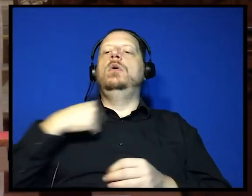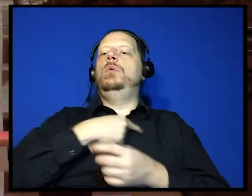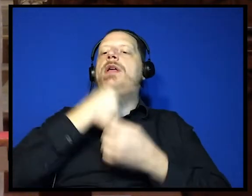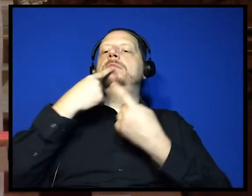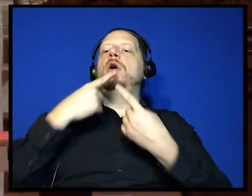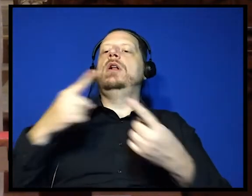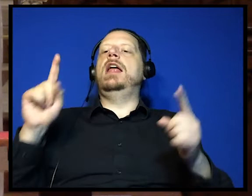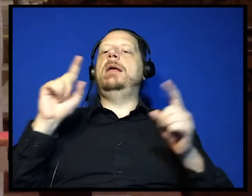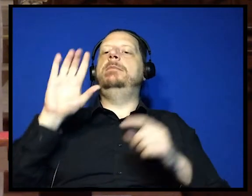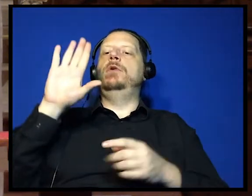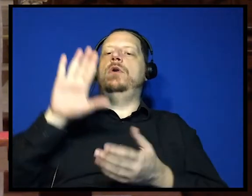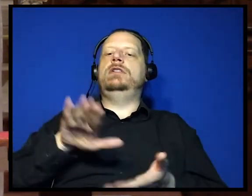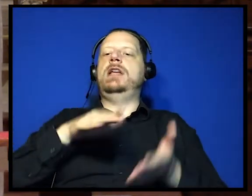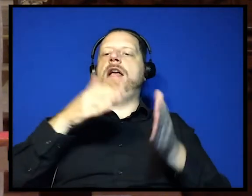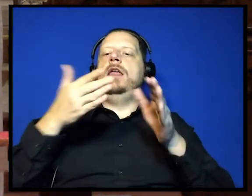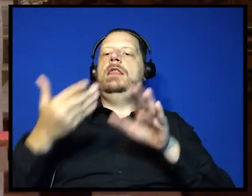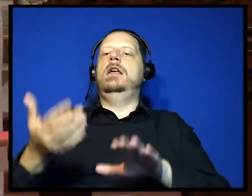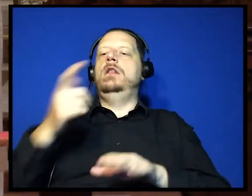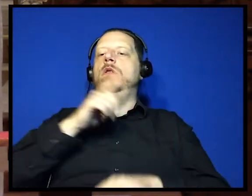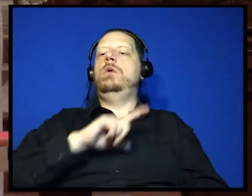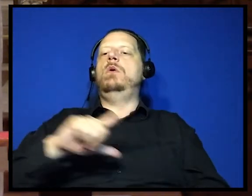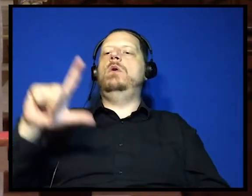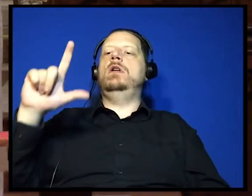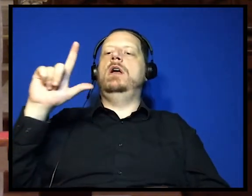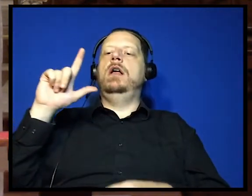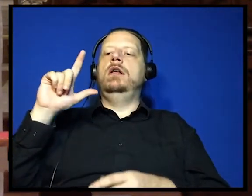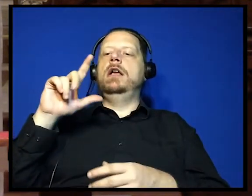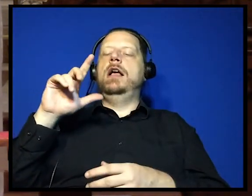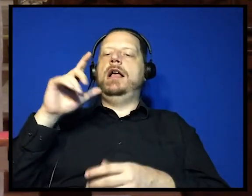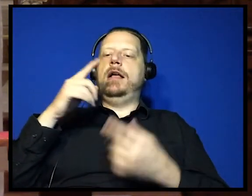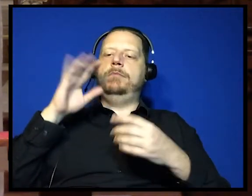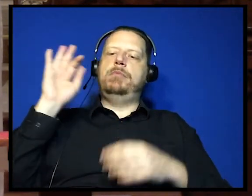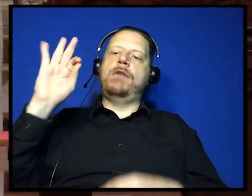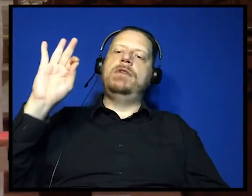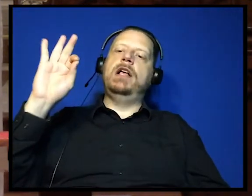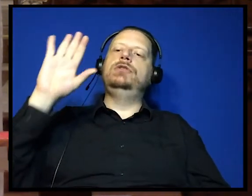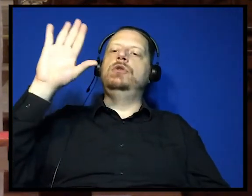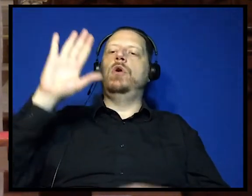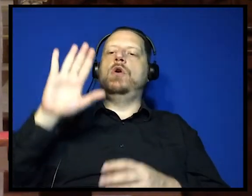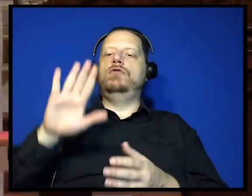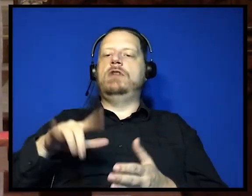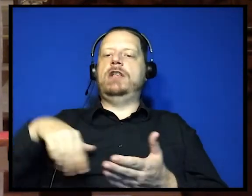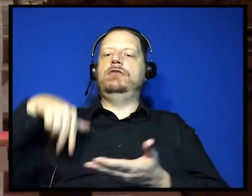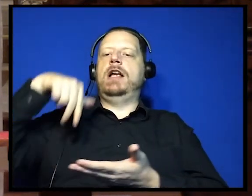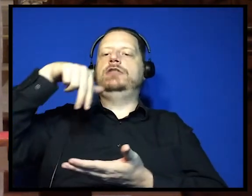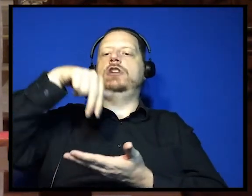We proclaim your death, O Lord, and profess your